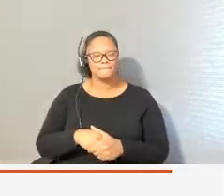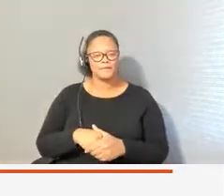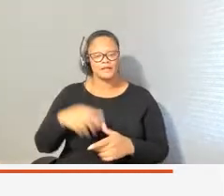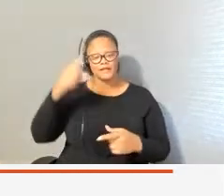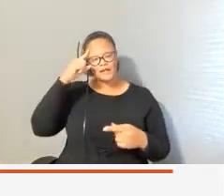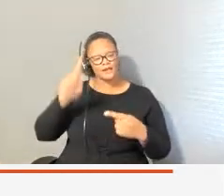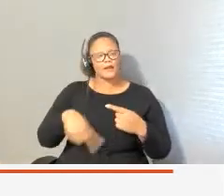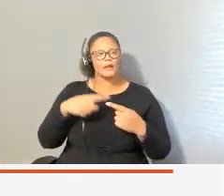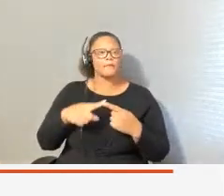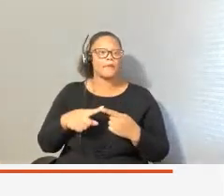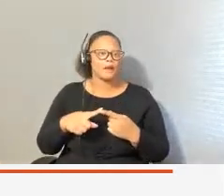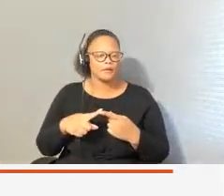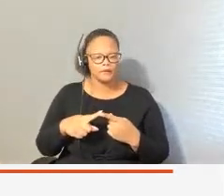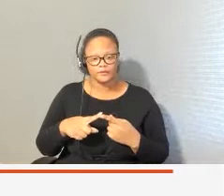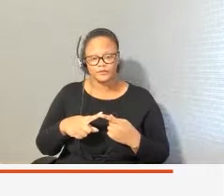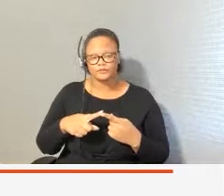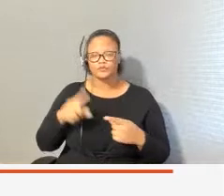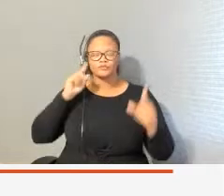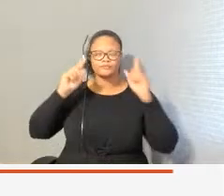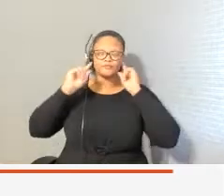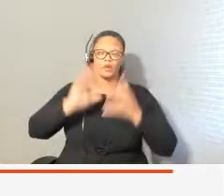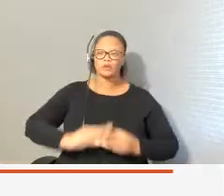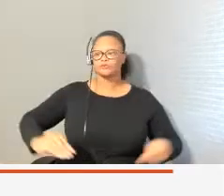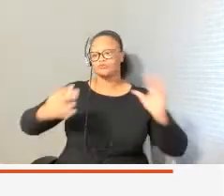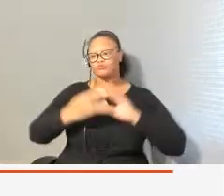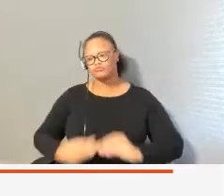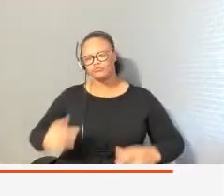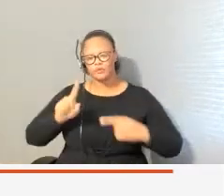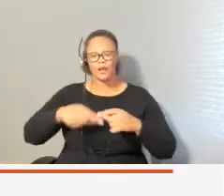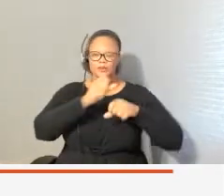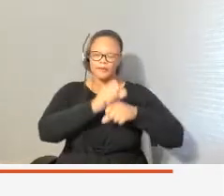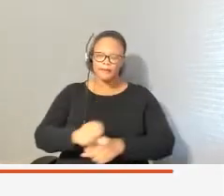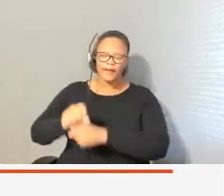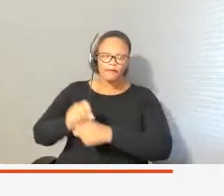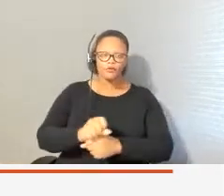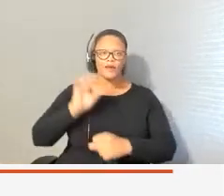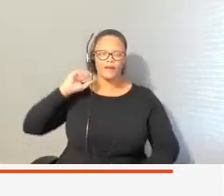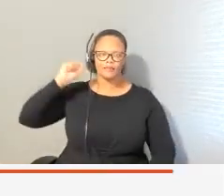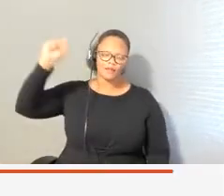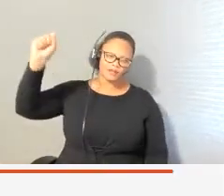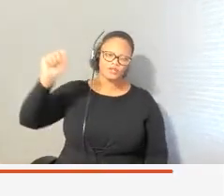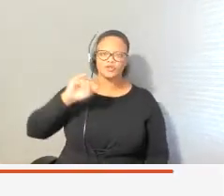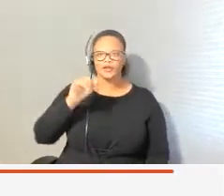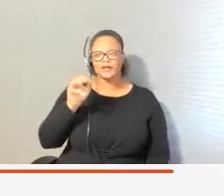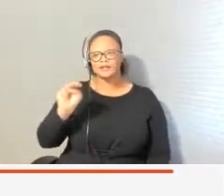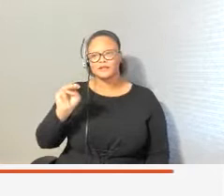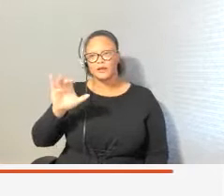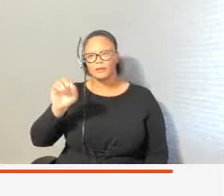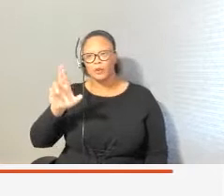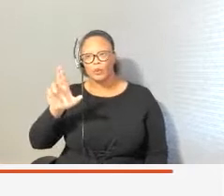how we've heard just stories of slavery. We heard the stories of lynching and Jim Crows and murders